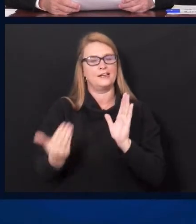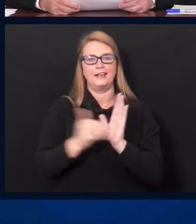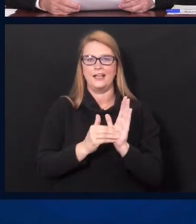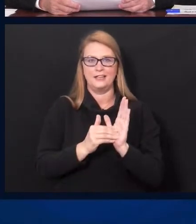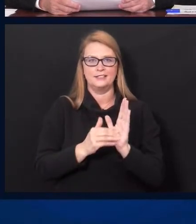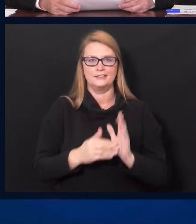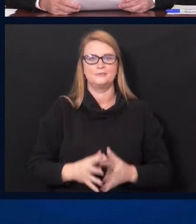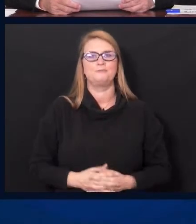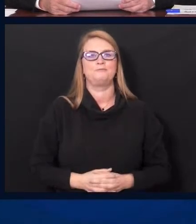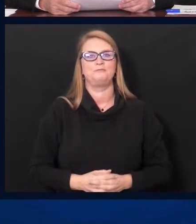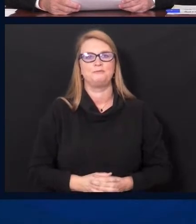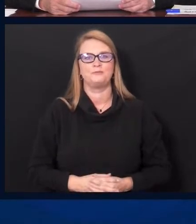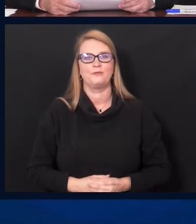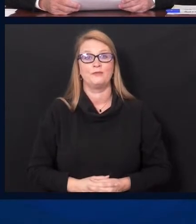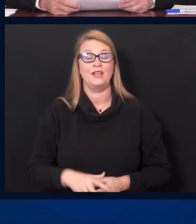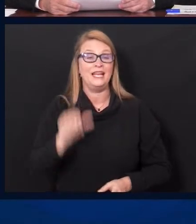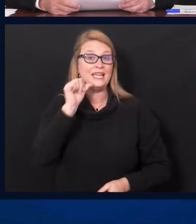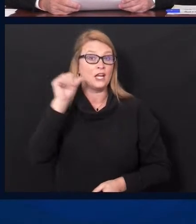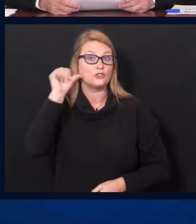Yesterday we put